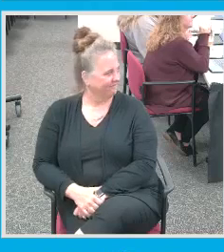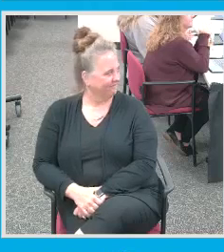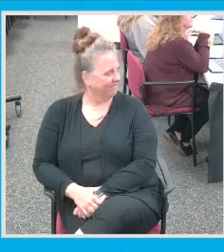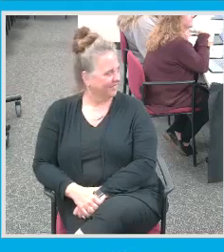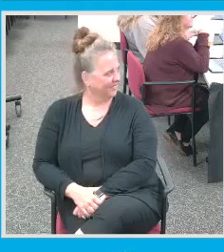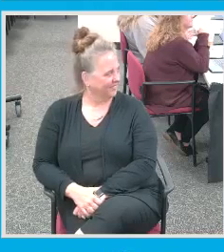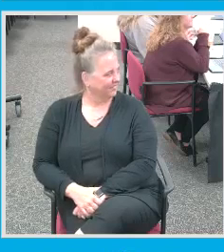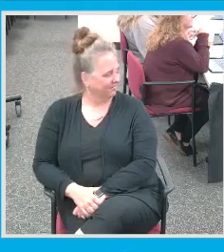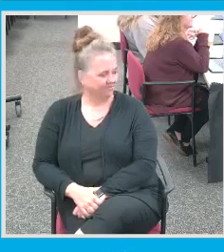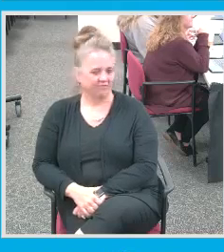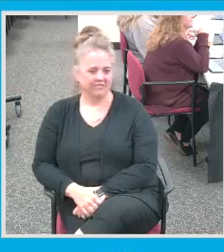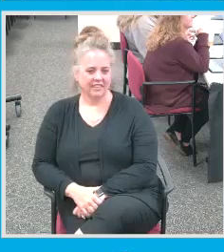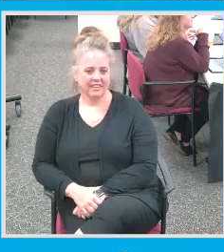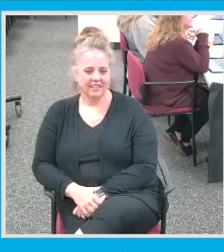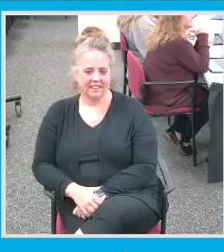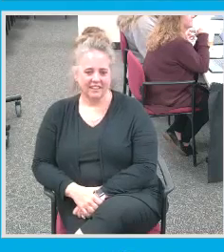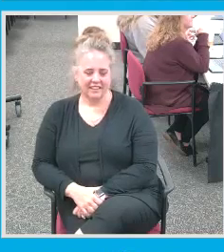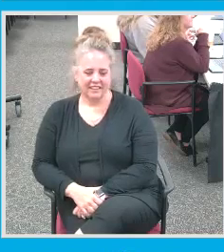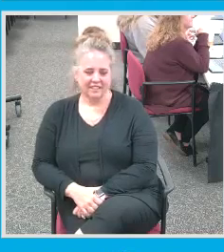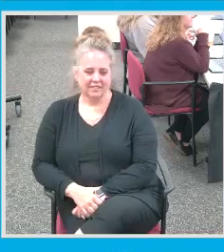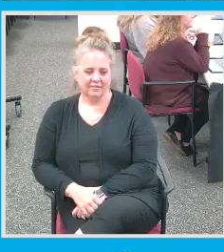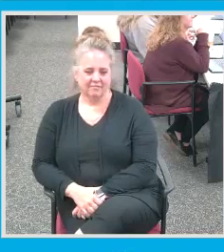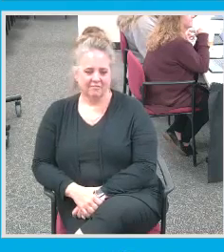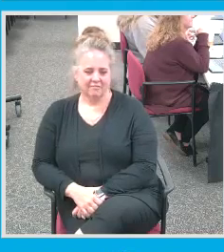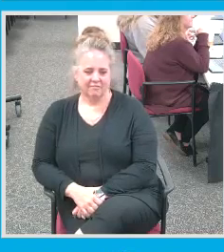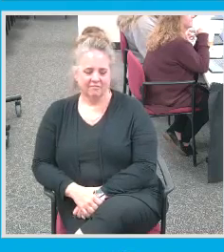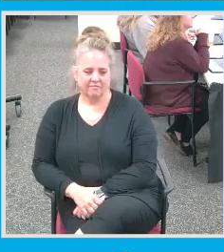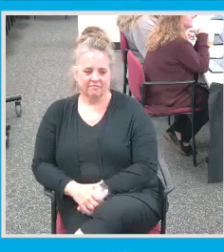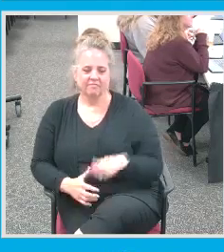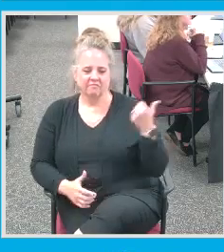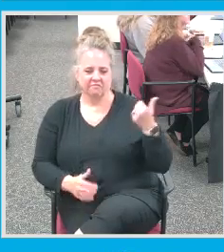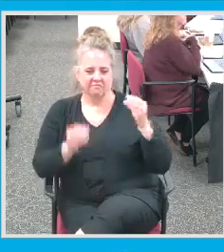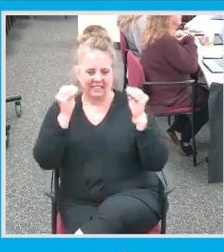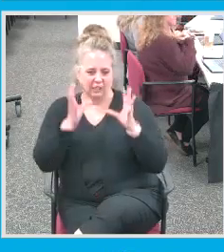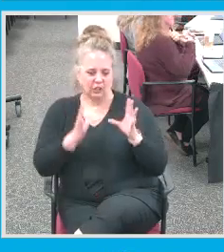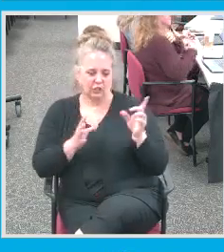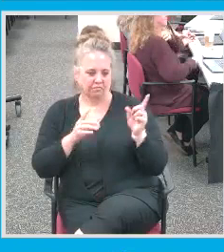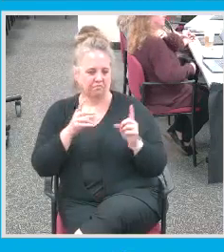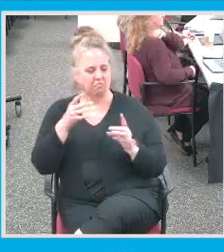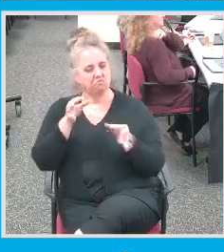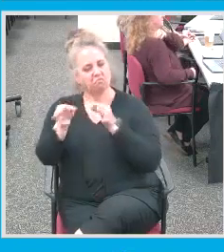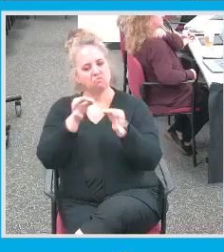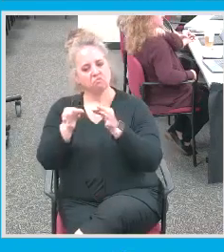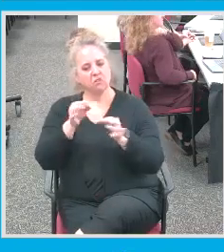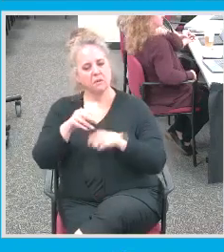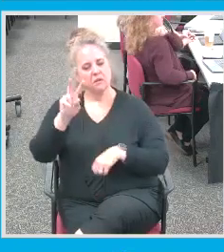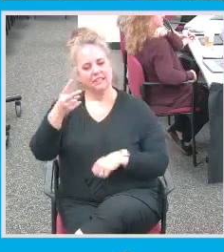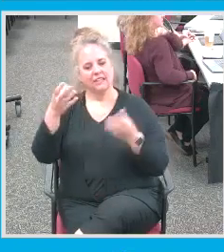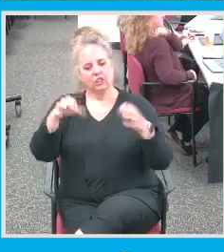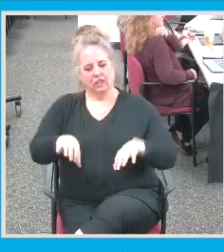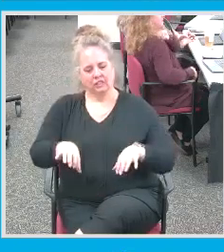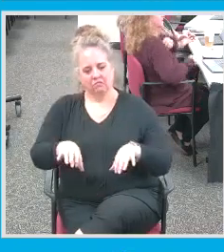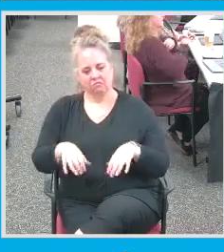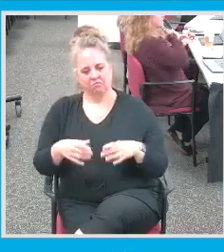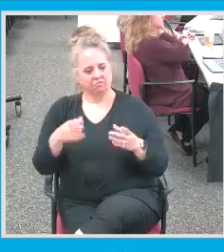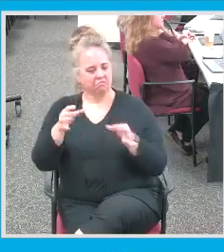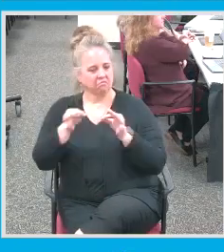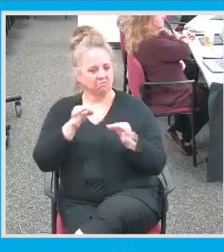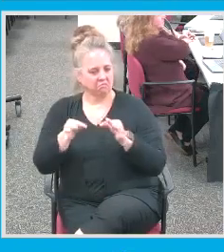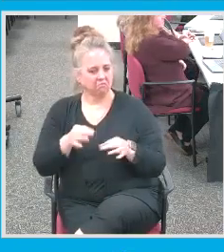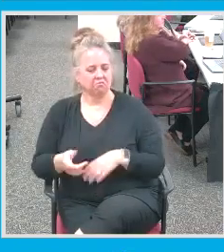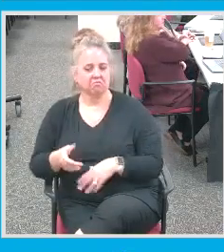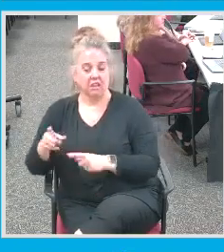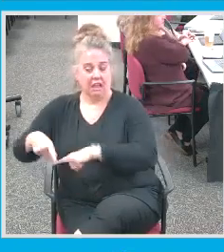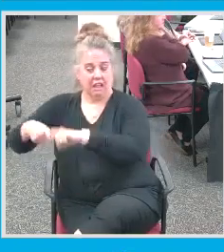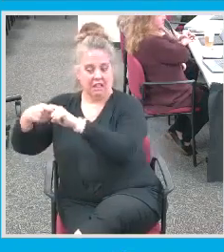And I get to talk to you about our second chance or our alternative to suspension. So rather than sending a student